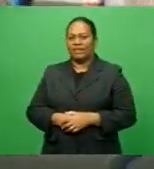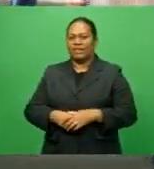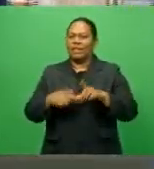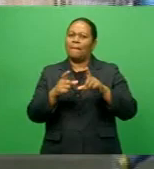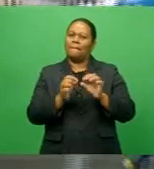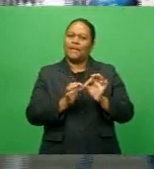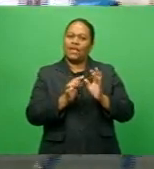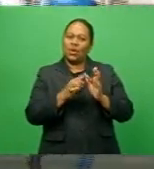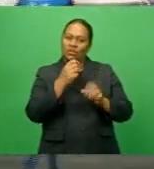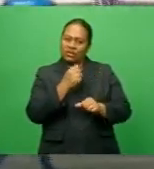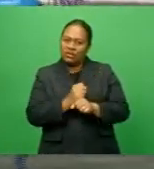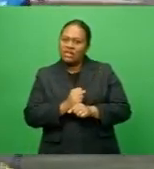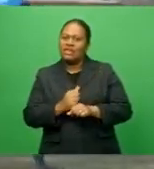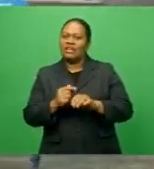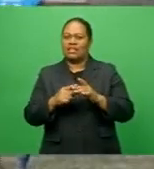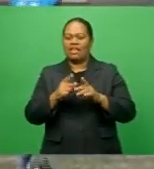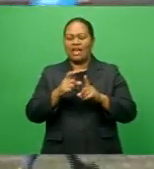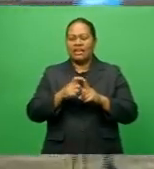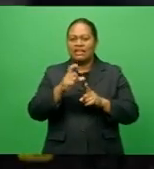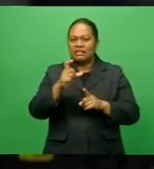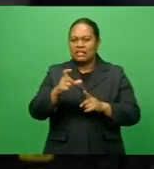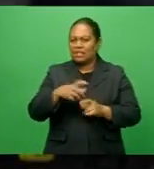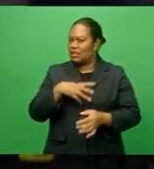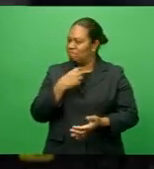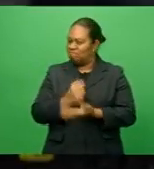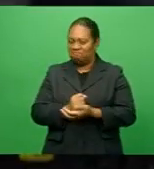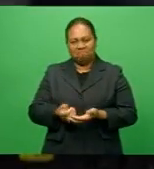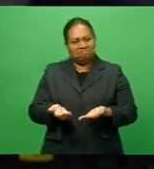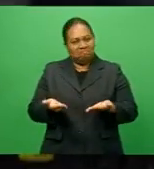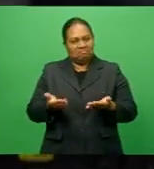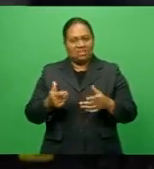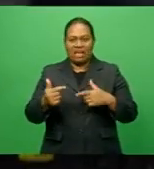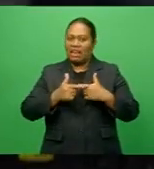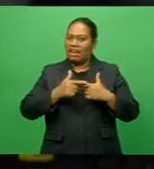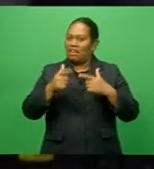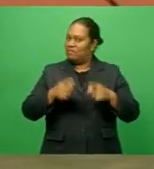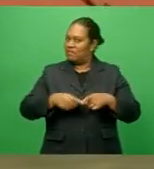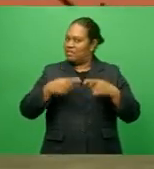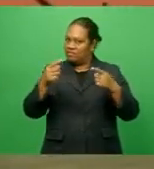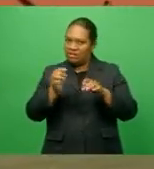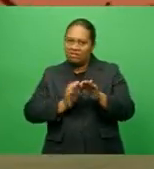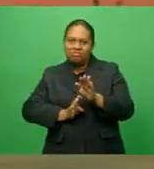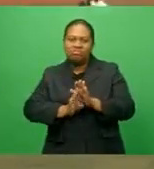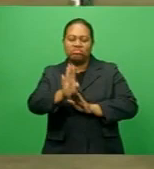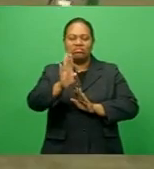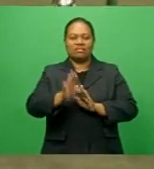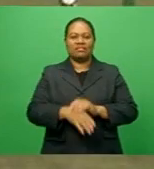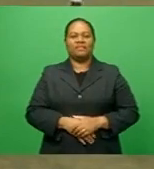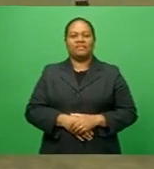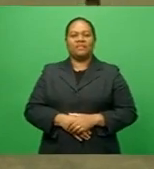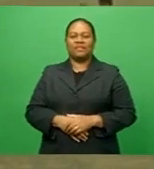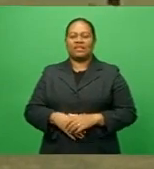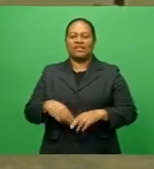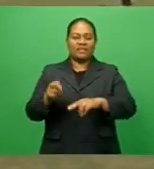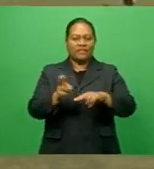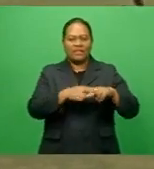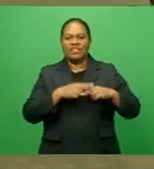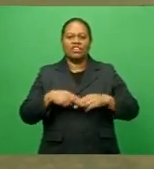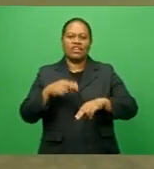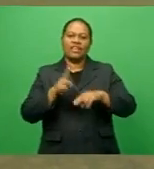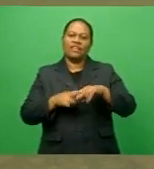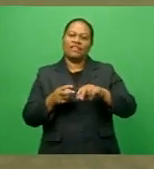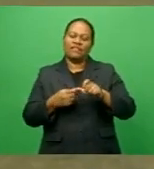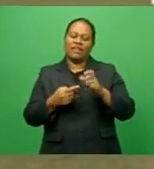Giants, the IDC, for sure the level has raised. The first round of Fiji Fact matches will kick